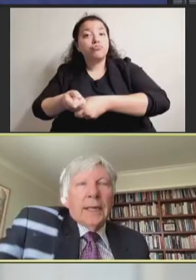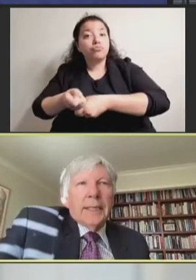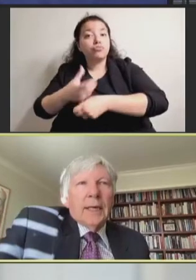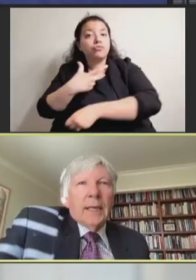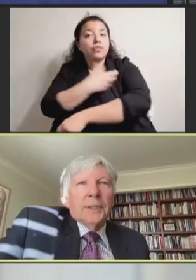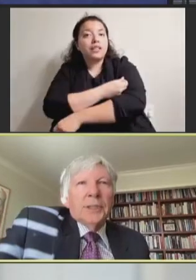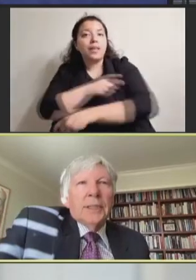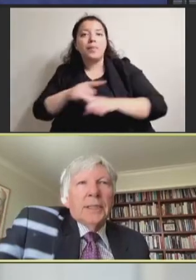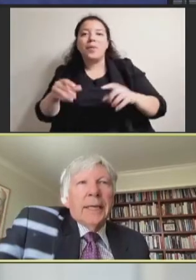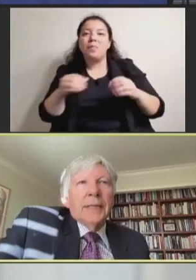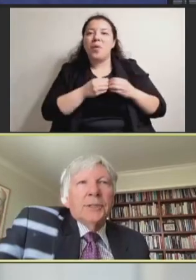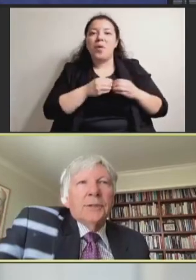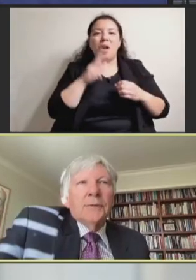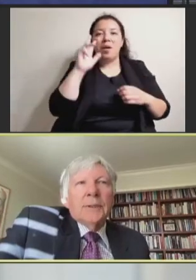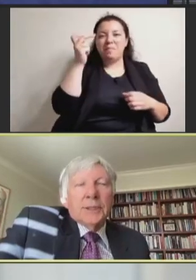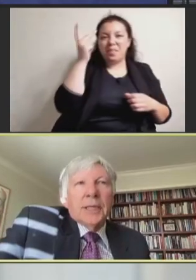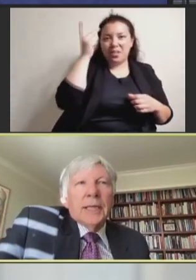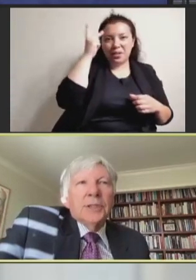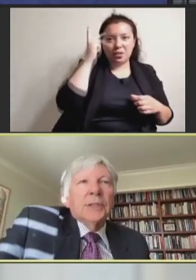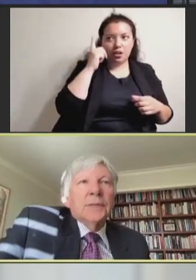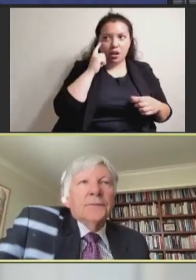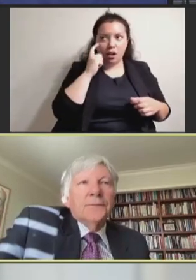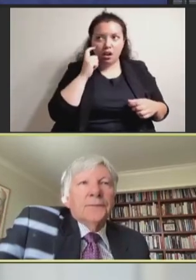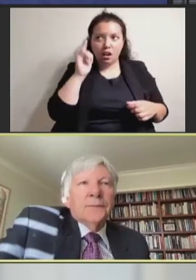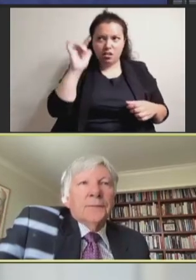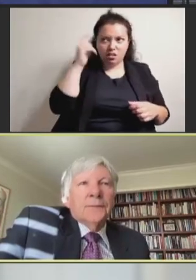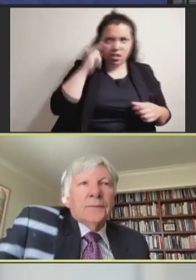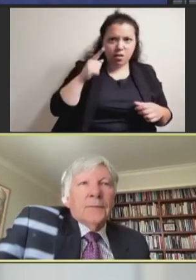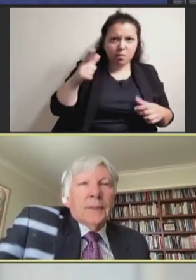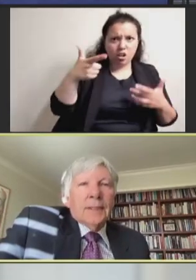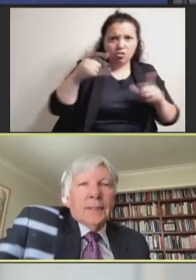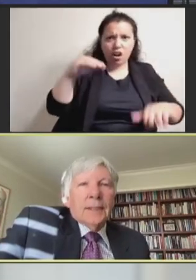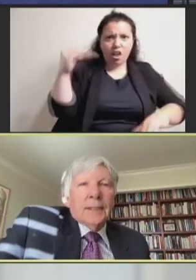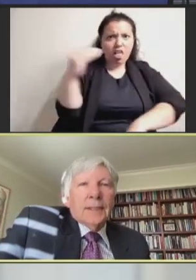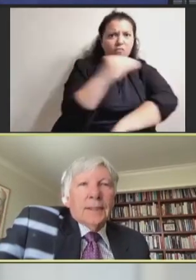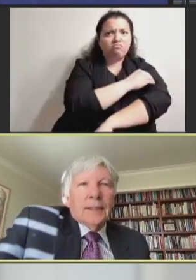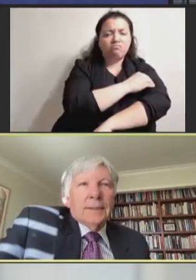political ideology and to education.